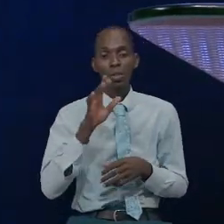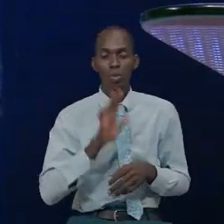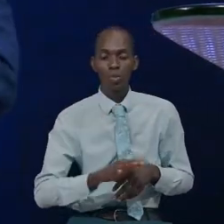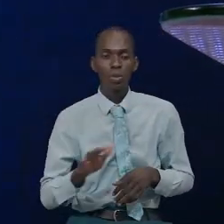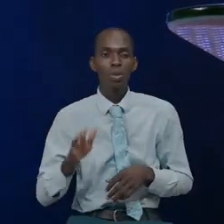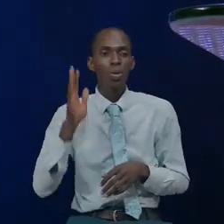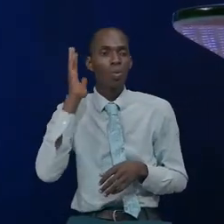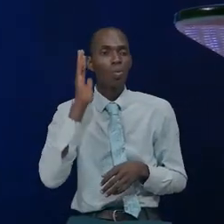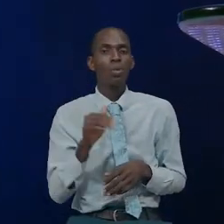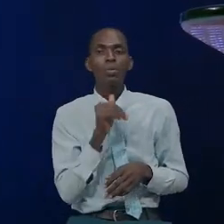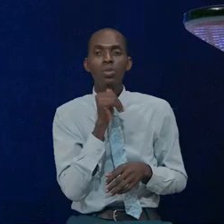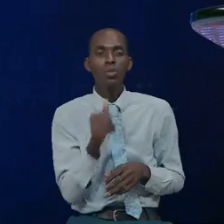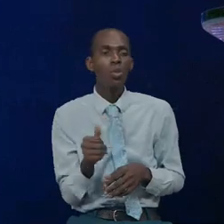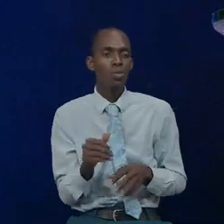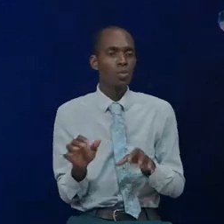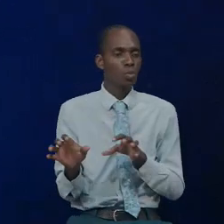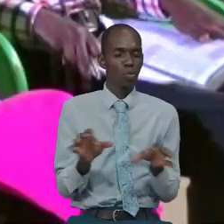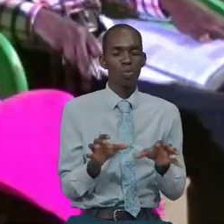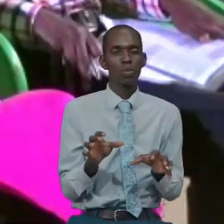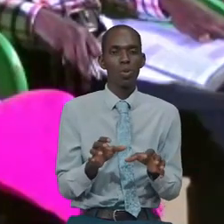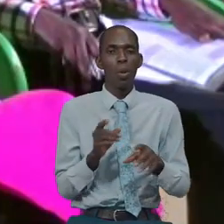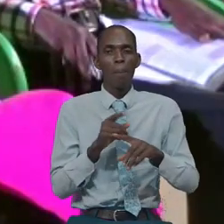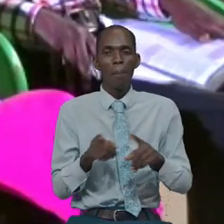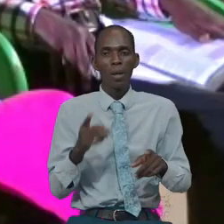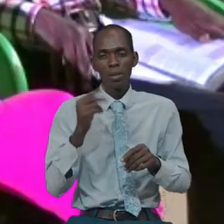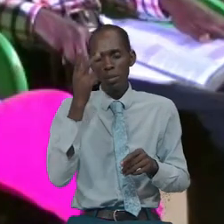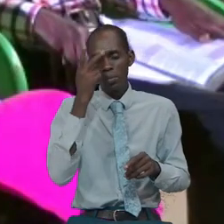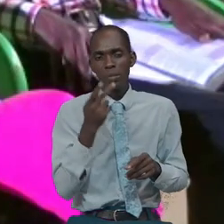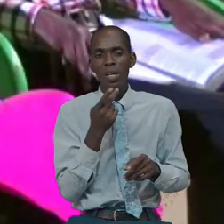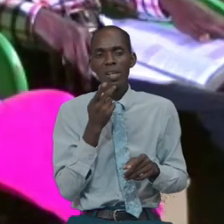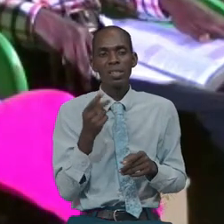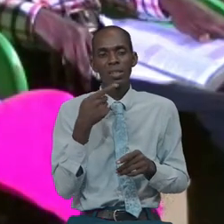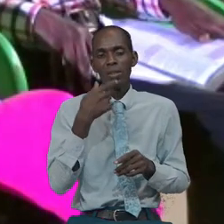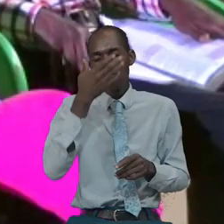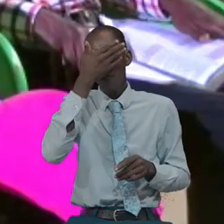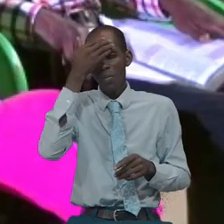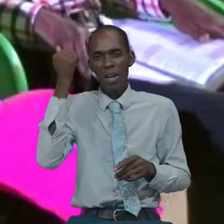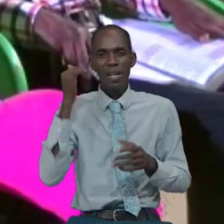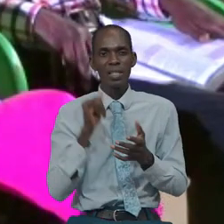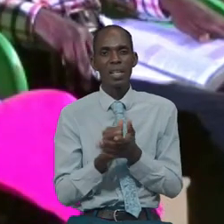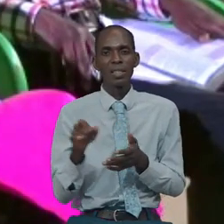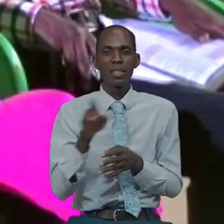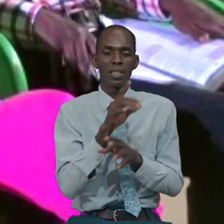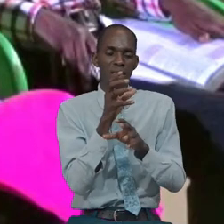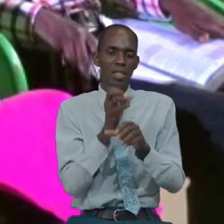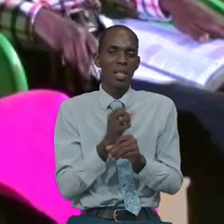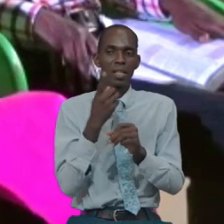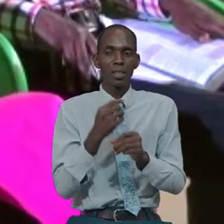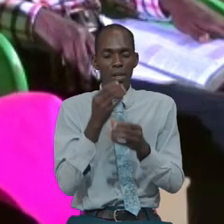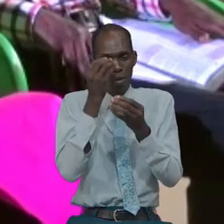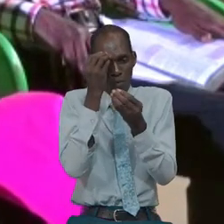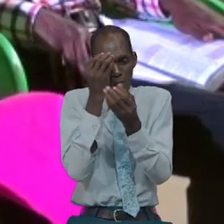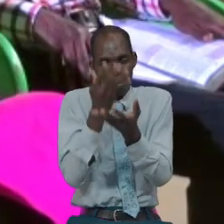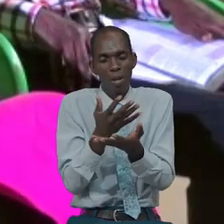a, you know, in a childish way, yes, but the parents will get, they'll get the information and they will get